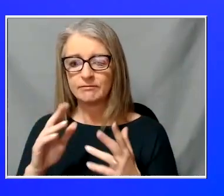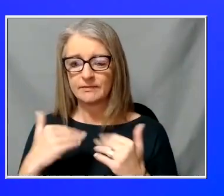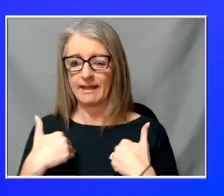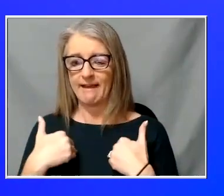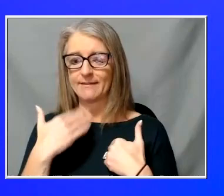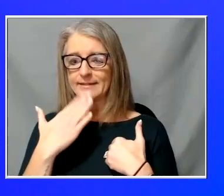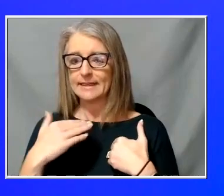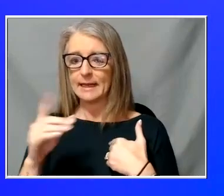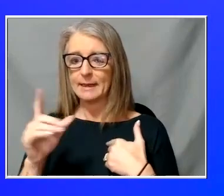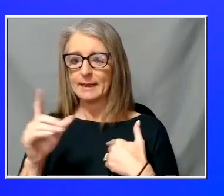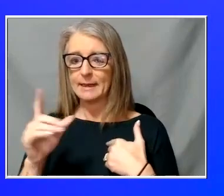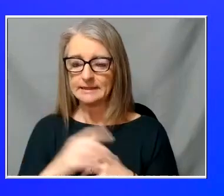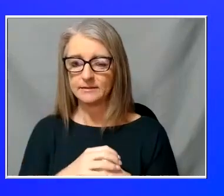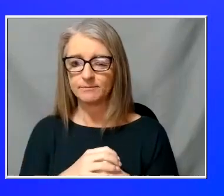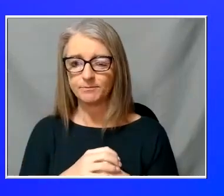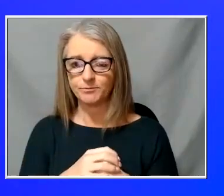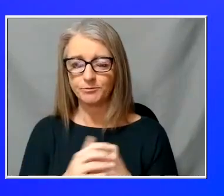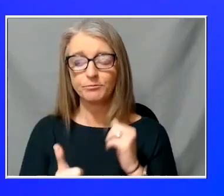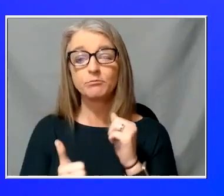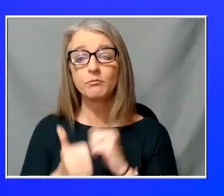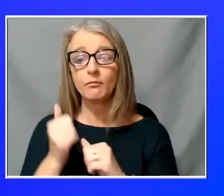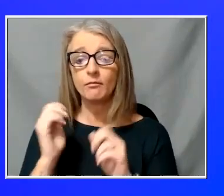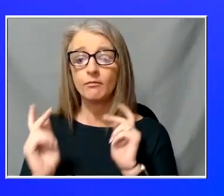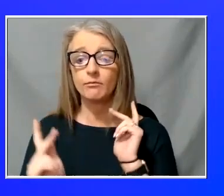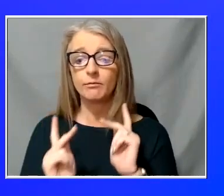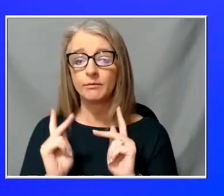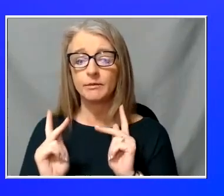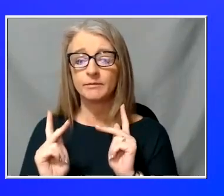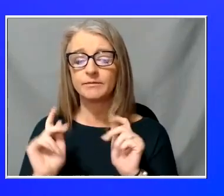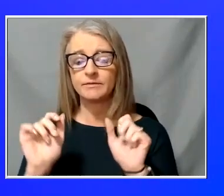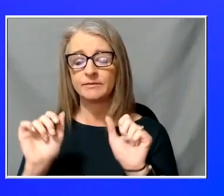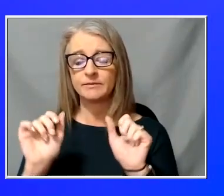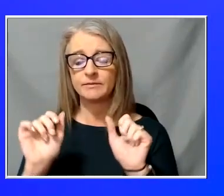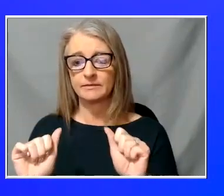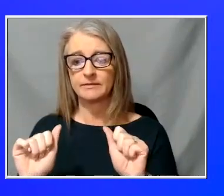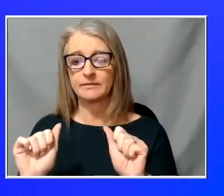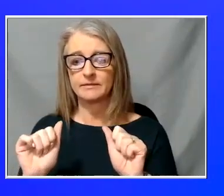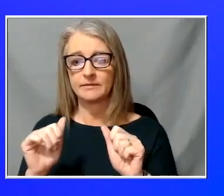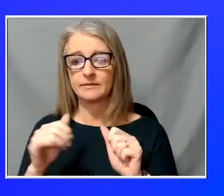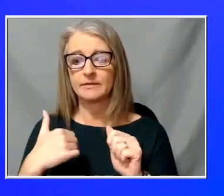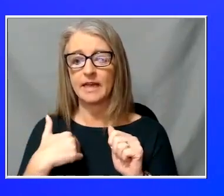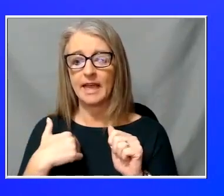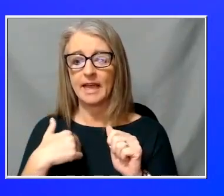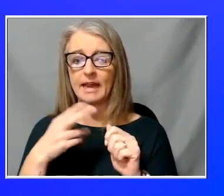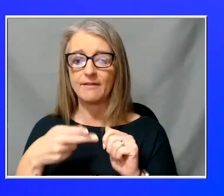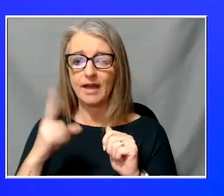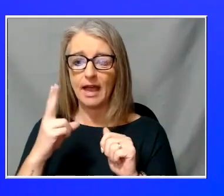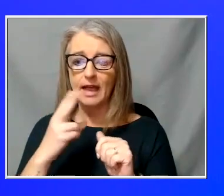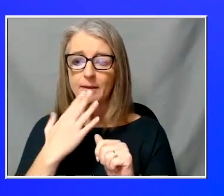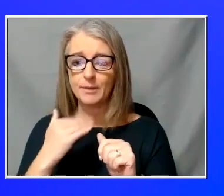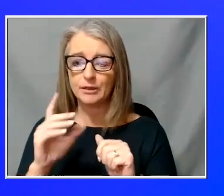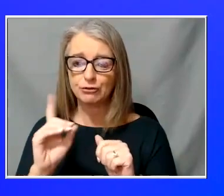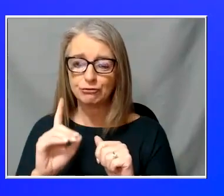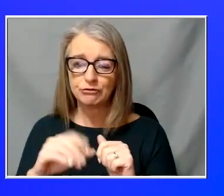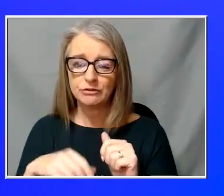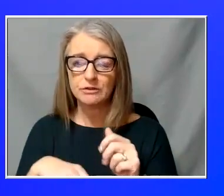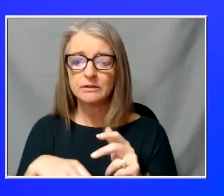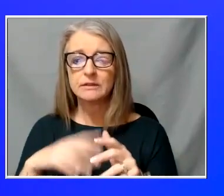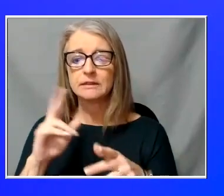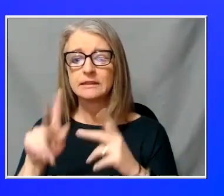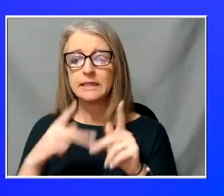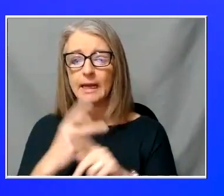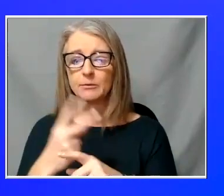diabetes. Most people can live with high blood sugar or pre-diabetes and type 2